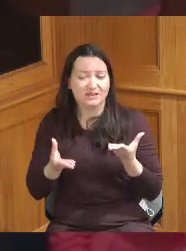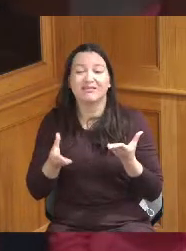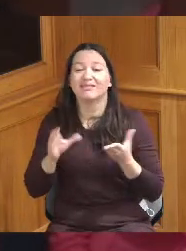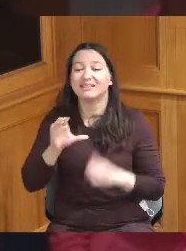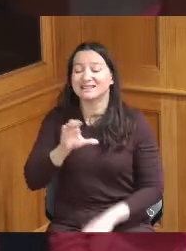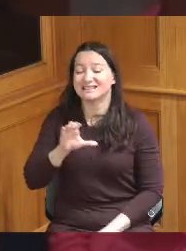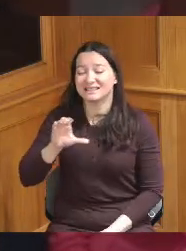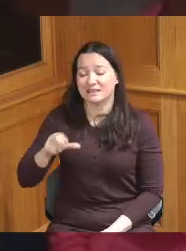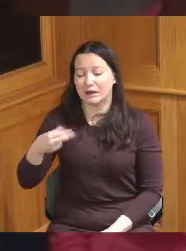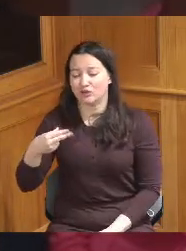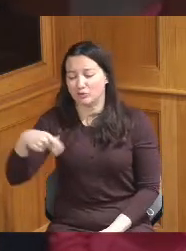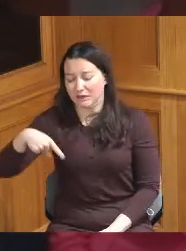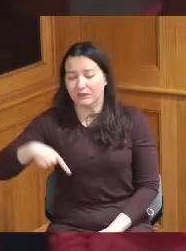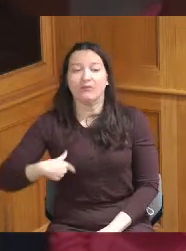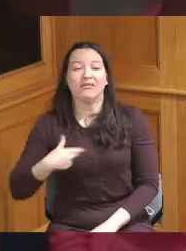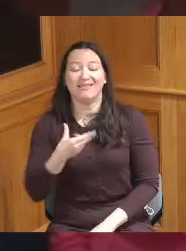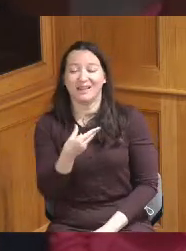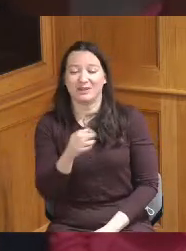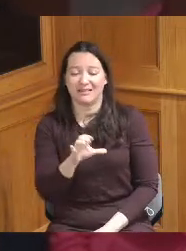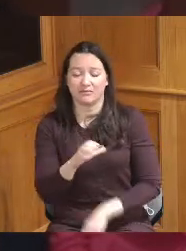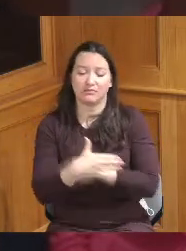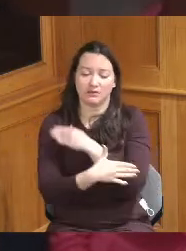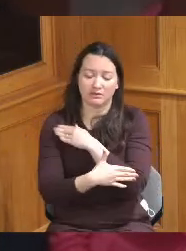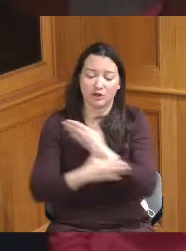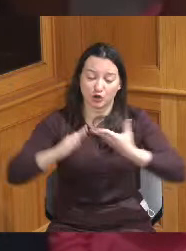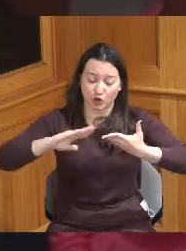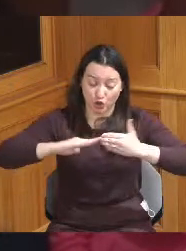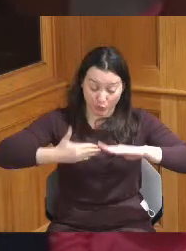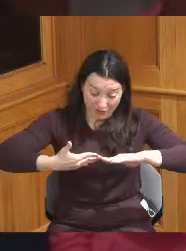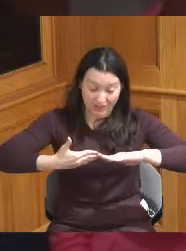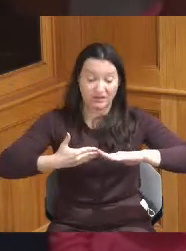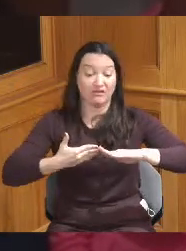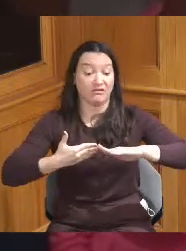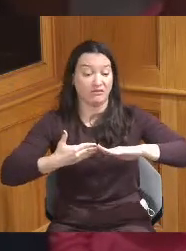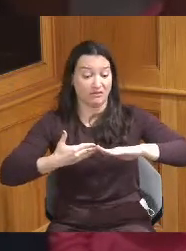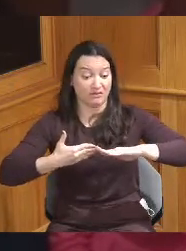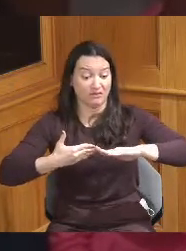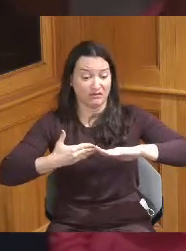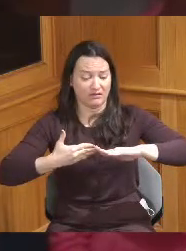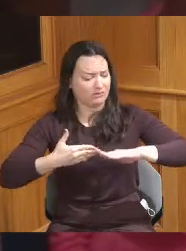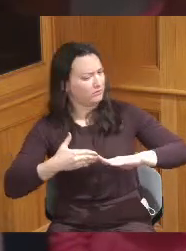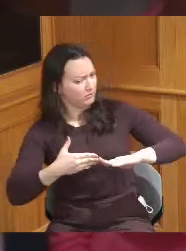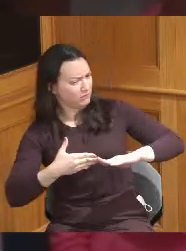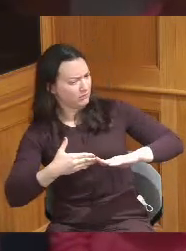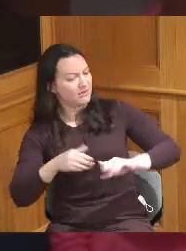Academy, and the Hamilton County Sheriff's Community